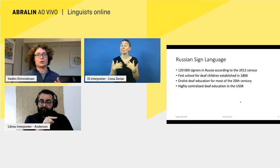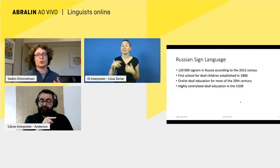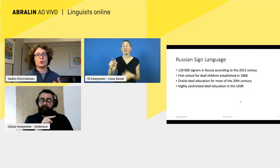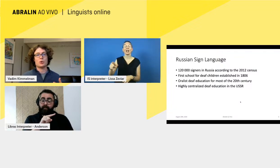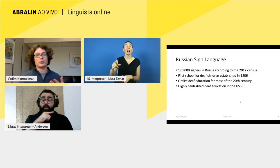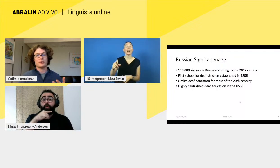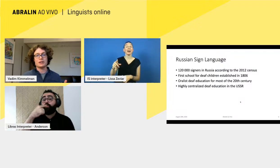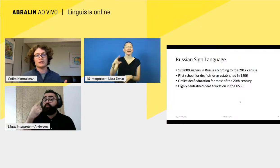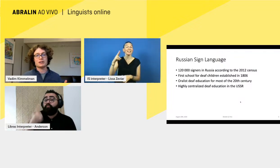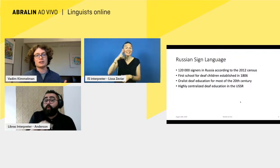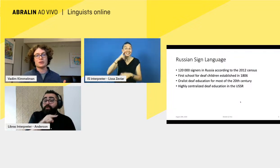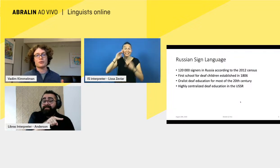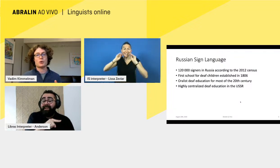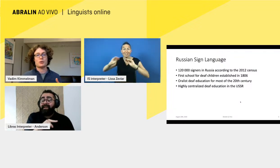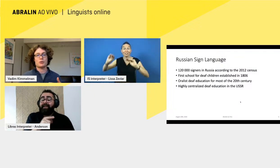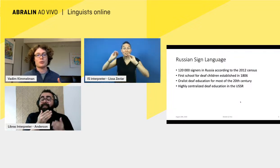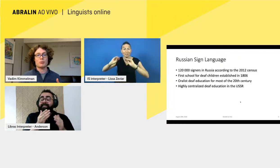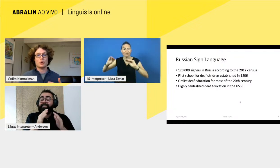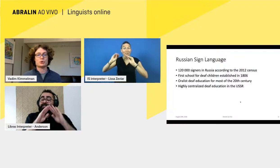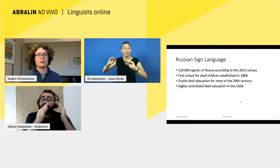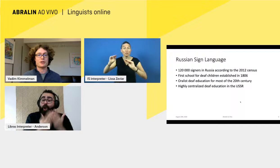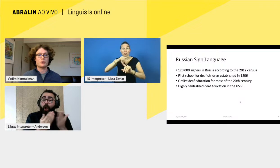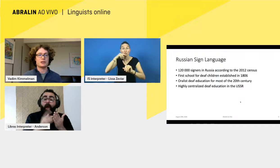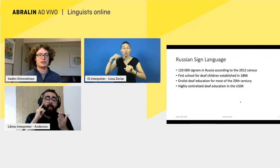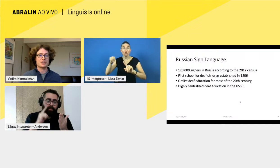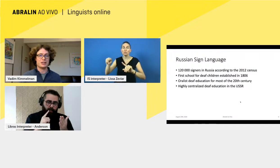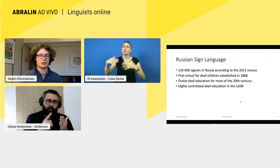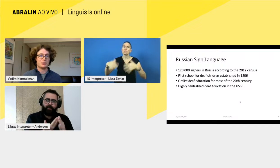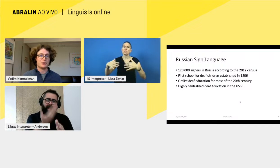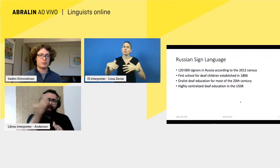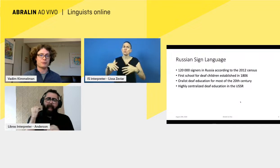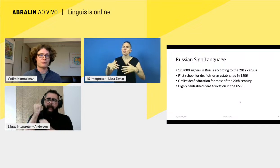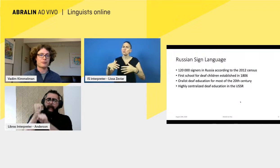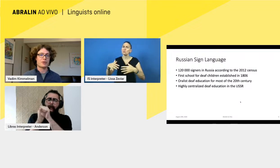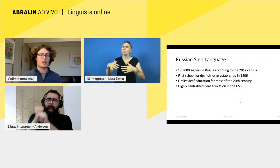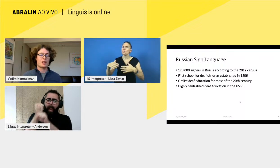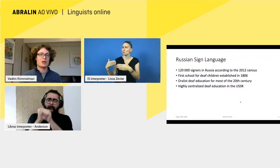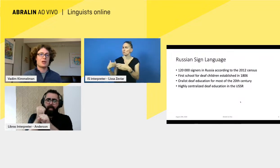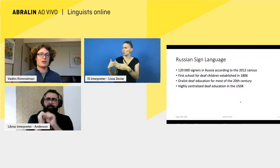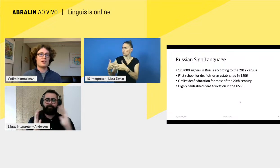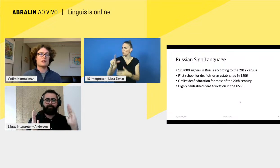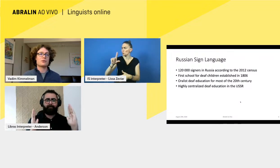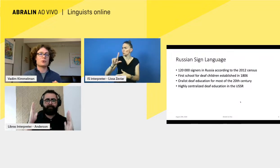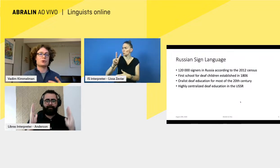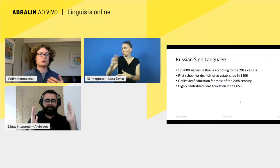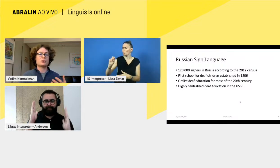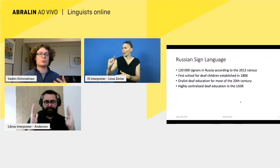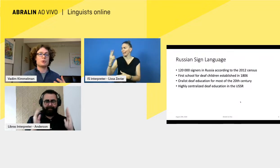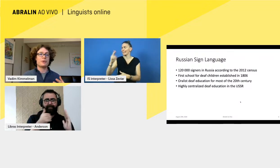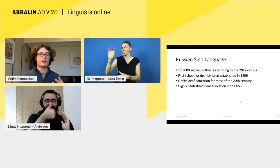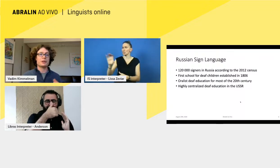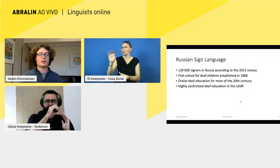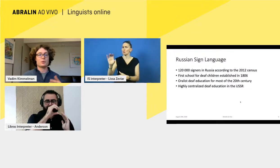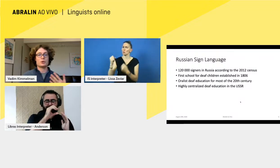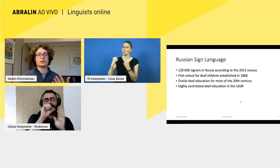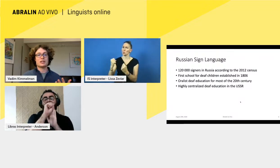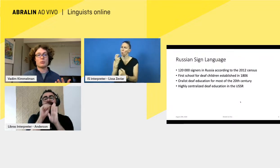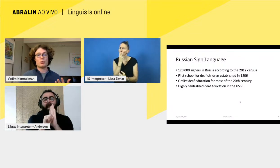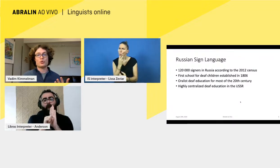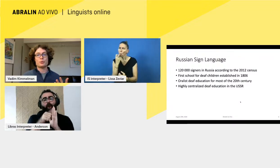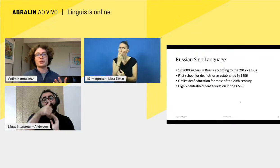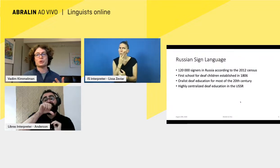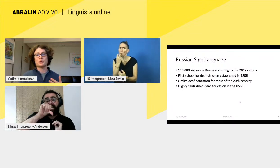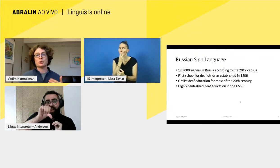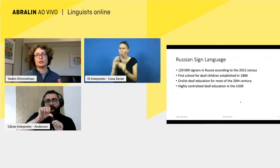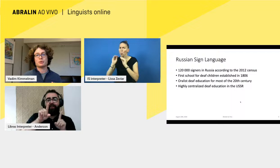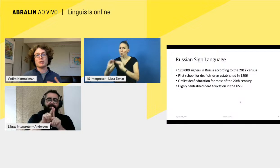has been oralist for most of the 20th century. And then for a short period, there was